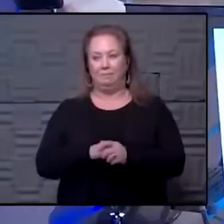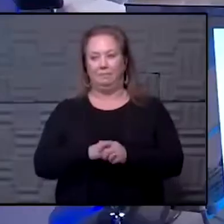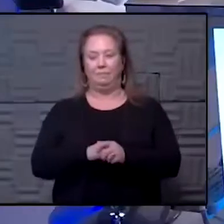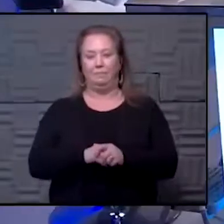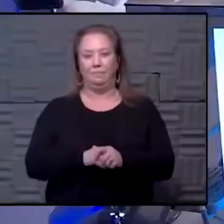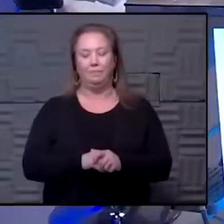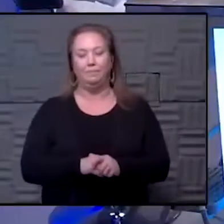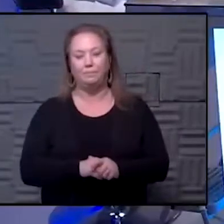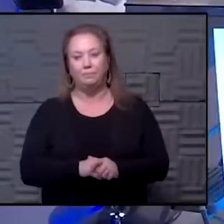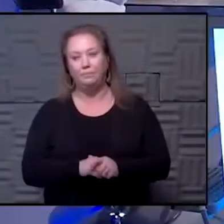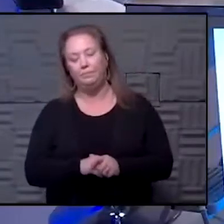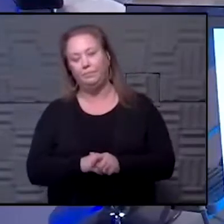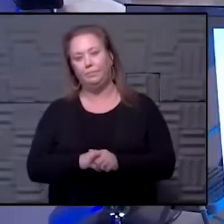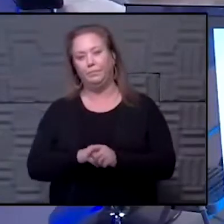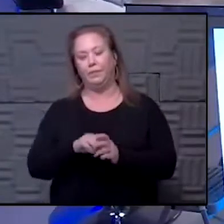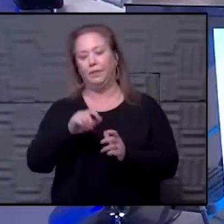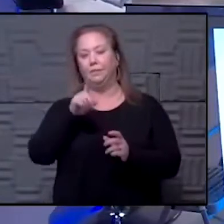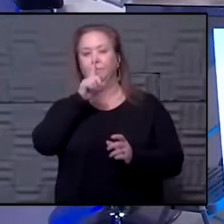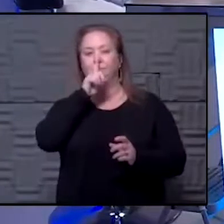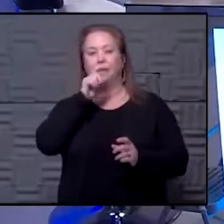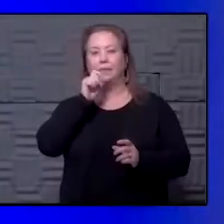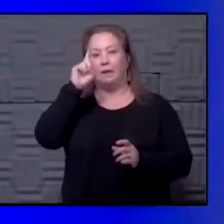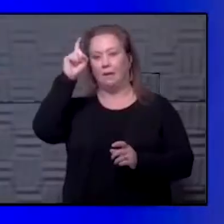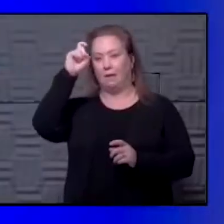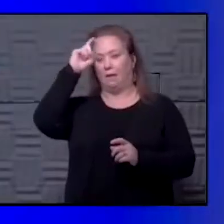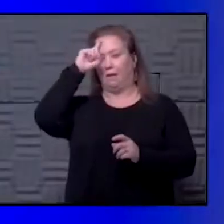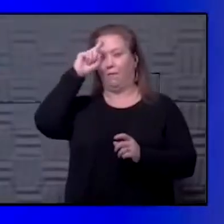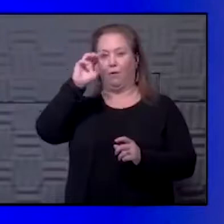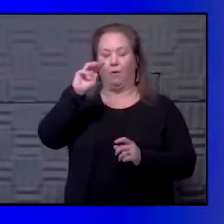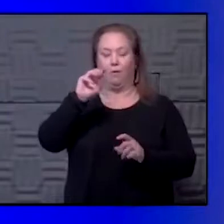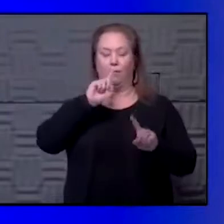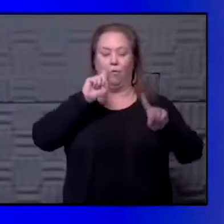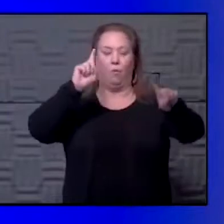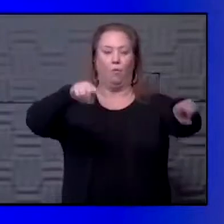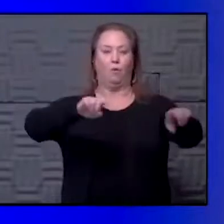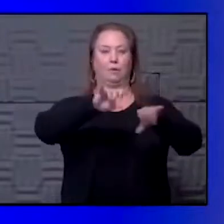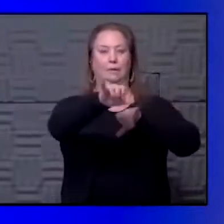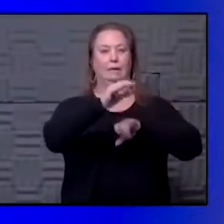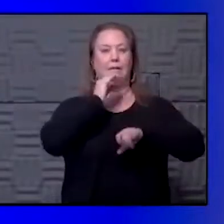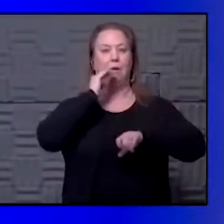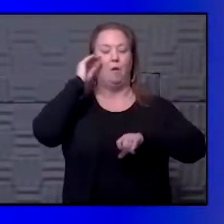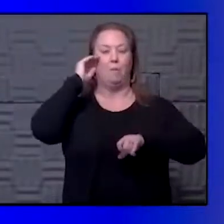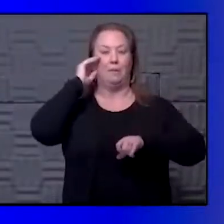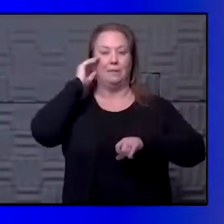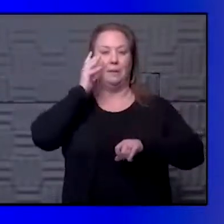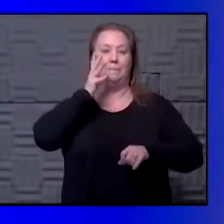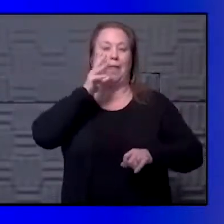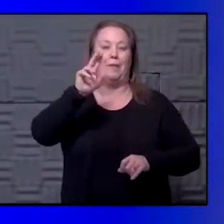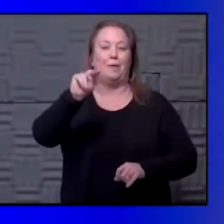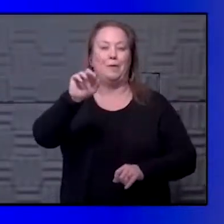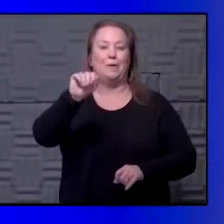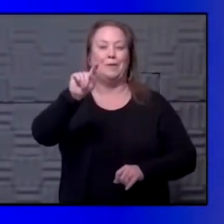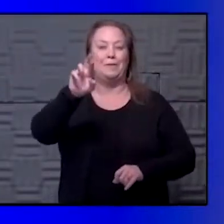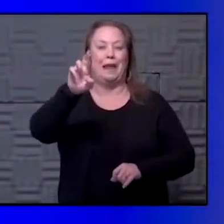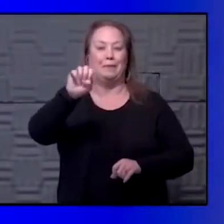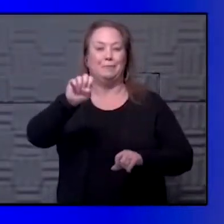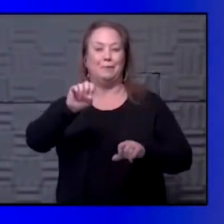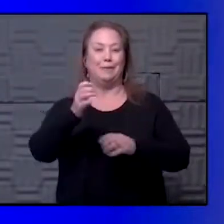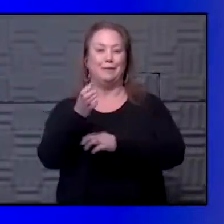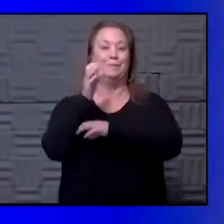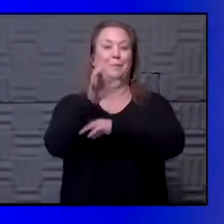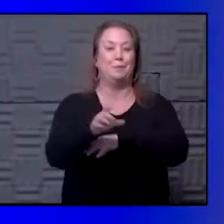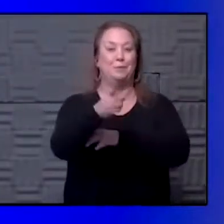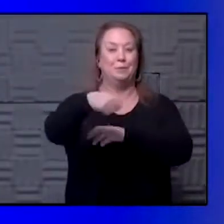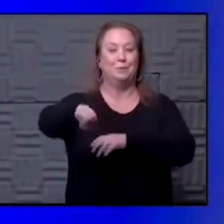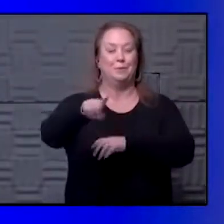isn't a government mandated shutdown or stay at home orders. This is more of a Mother Nature mandated. So hopefully that has allowed people to stay in their